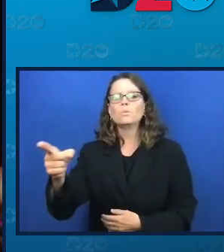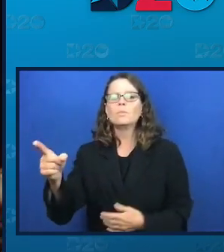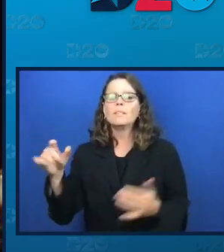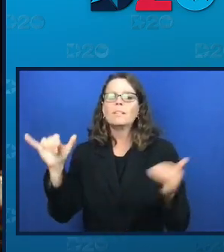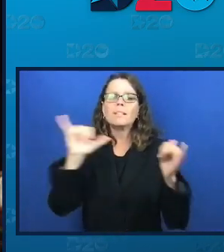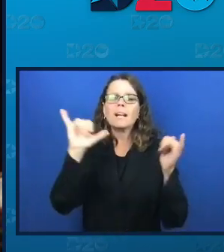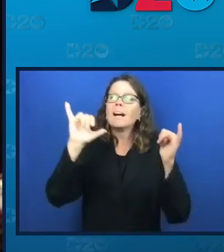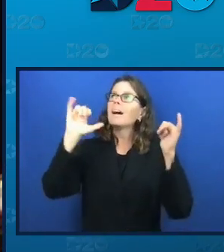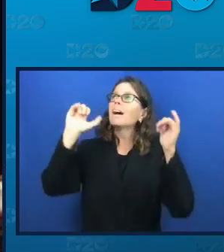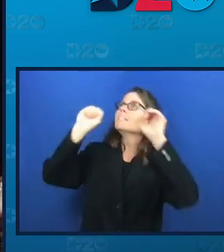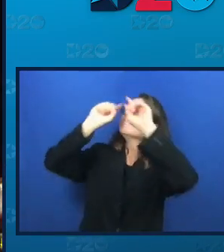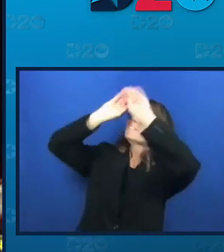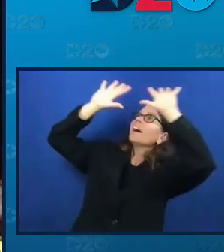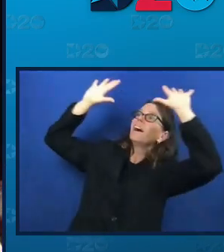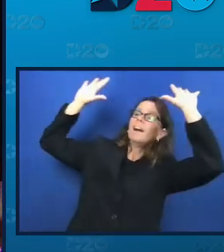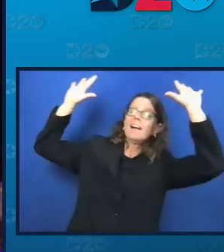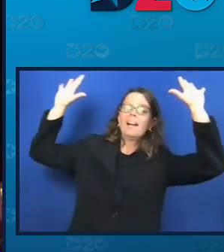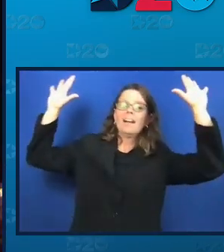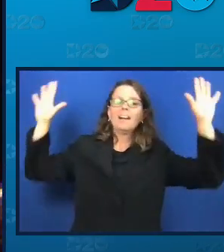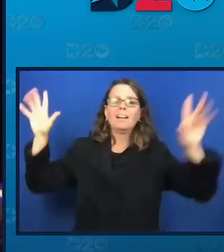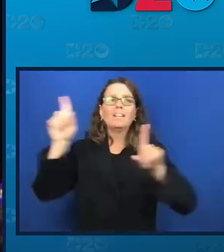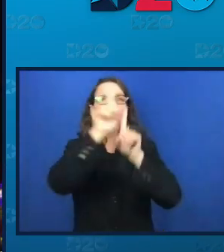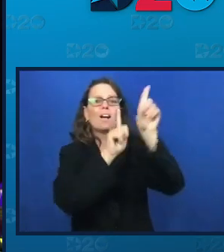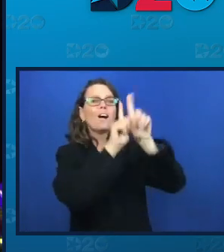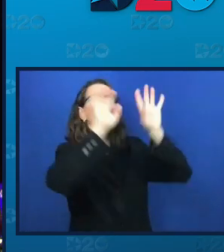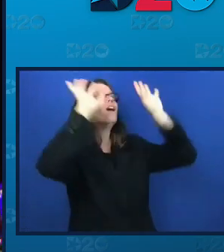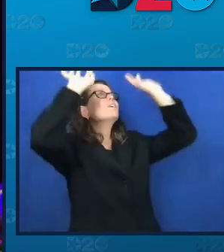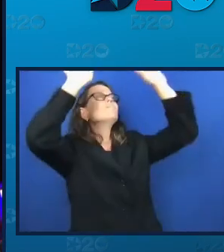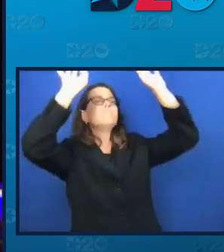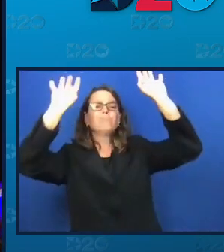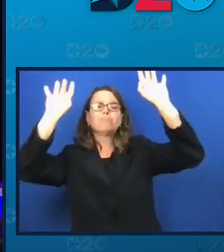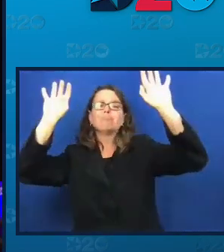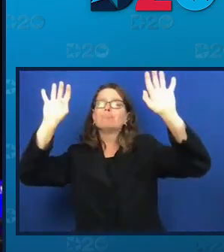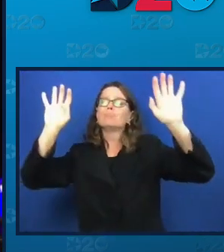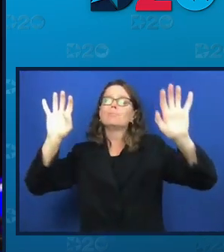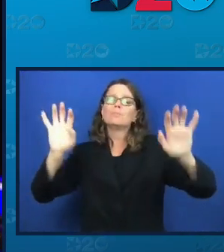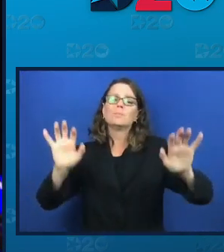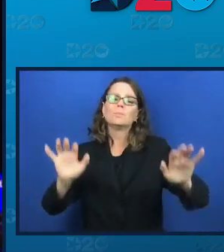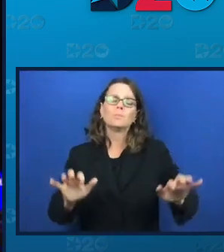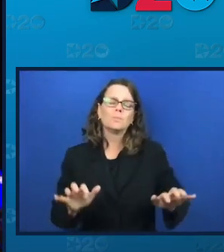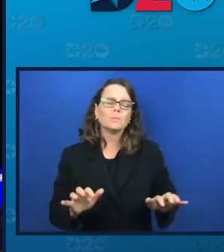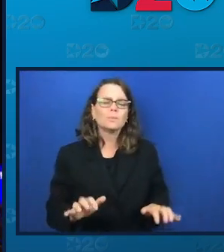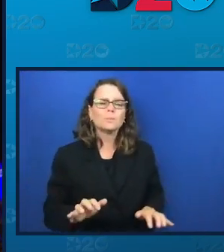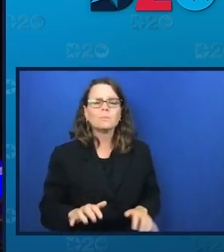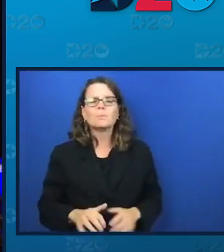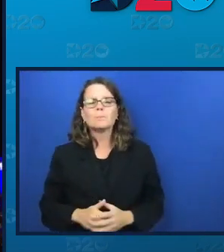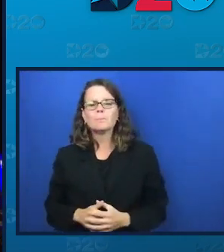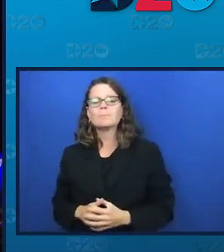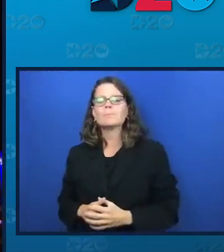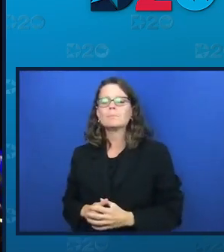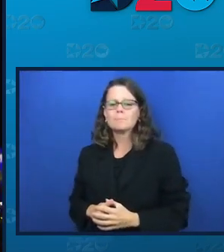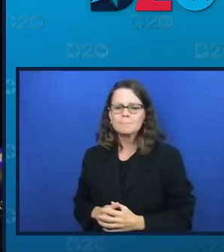I wanna die in your arms. Oh, oh, oh.